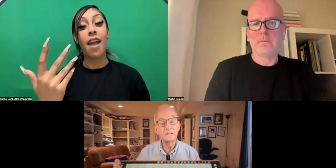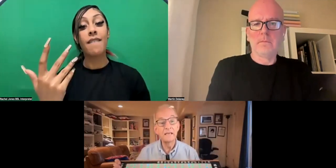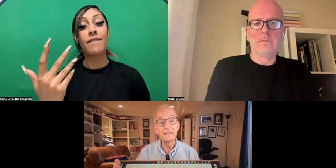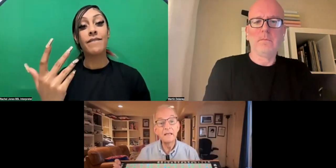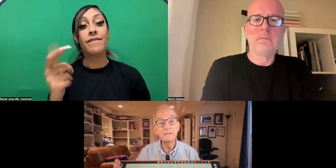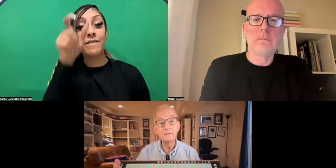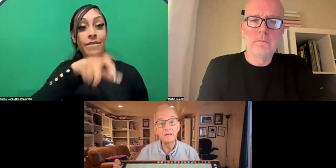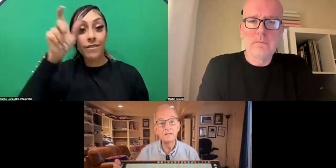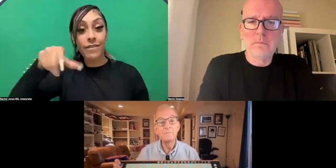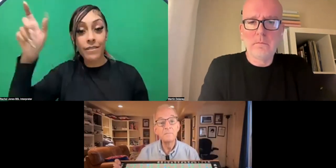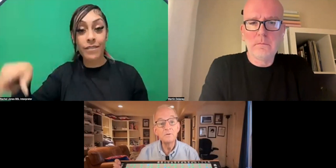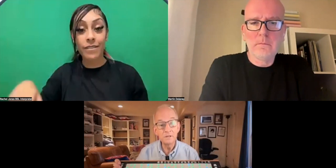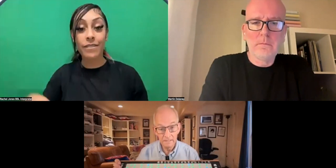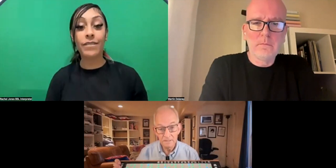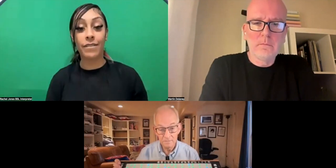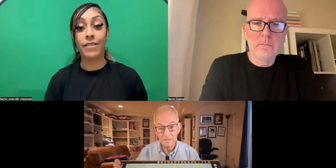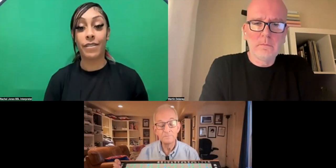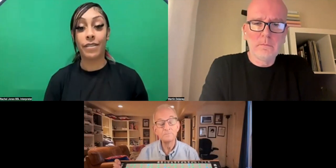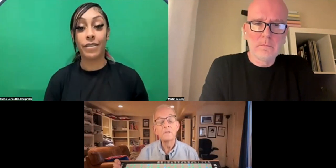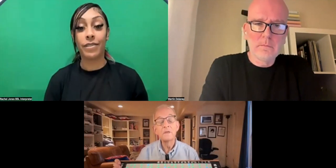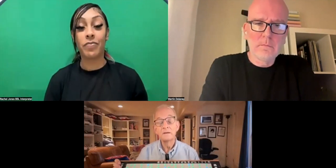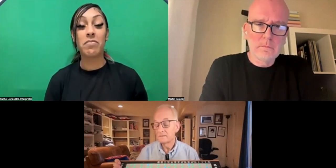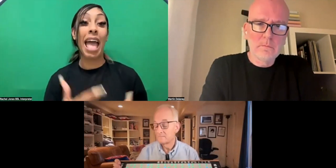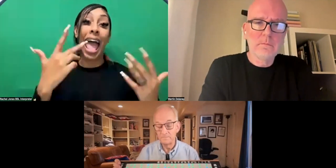as like an 8-stringed musical instrument,